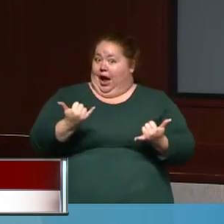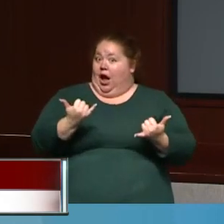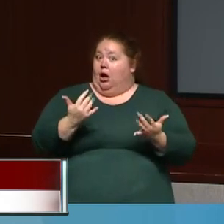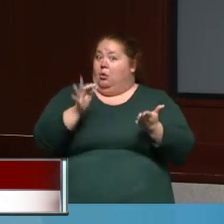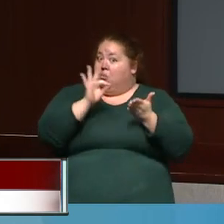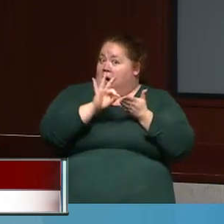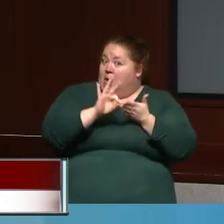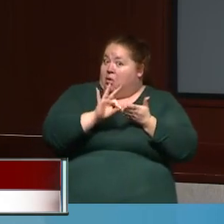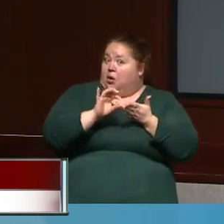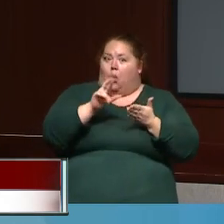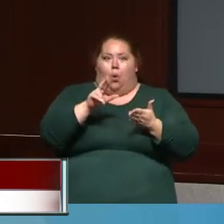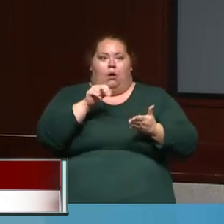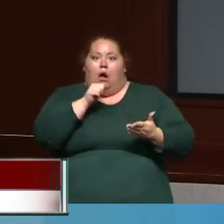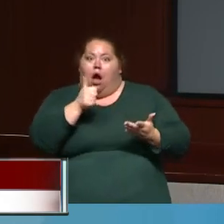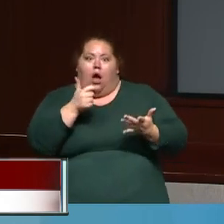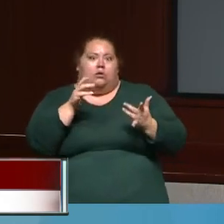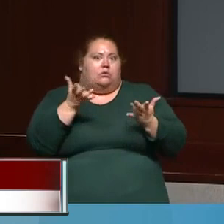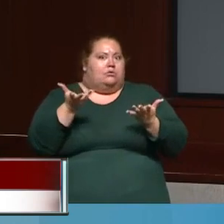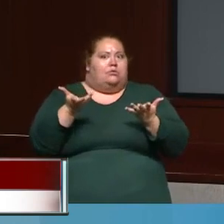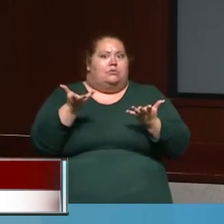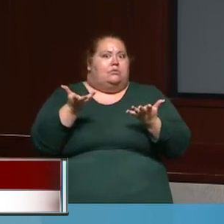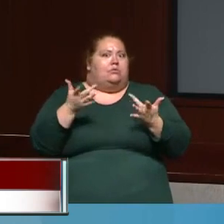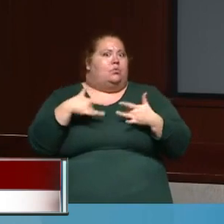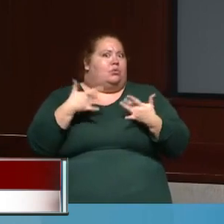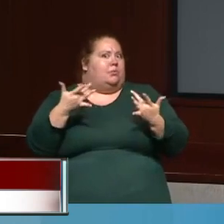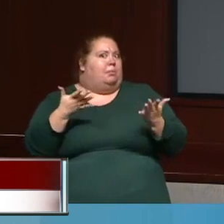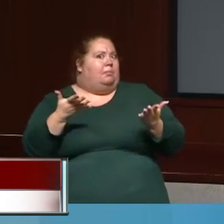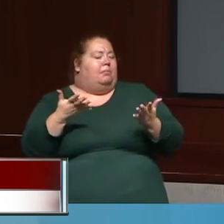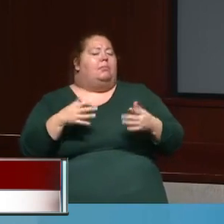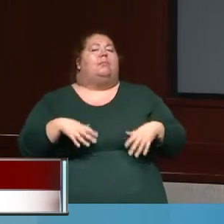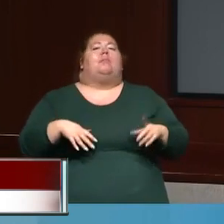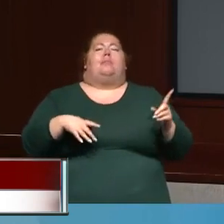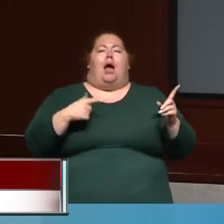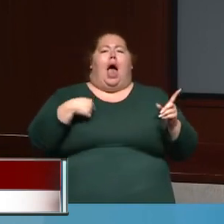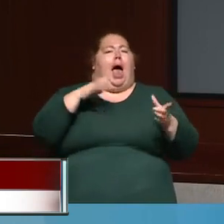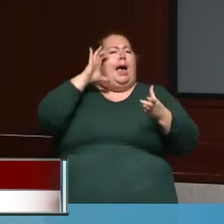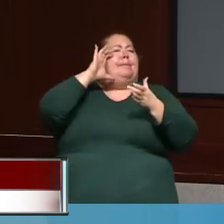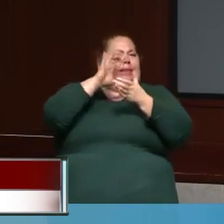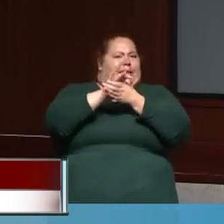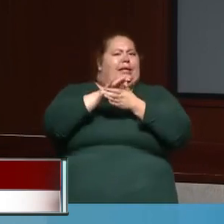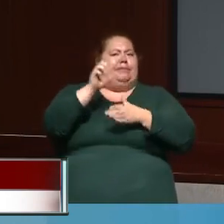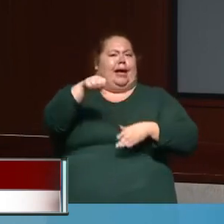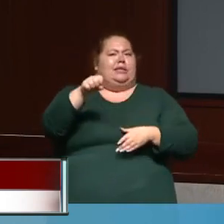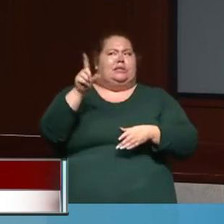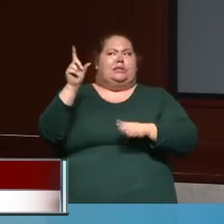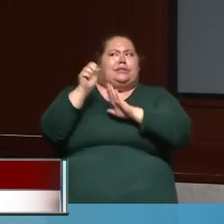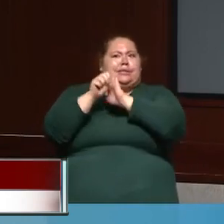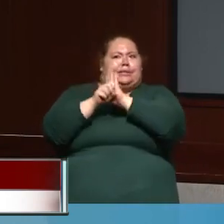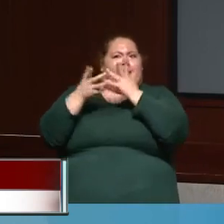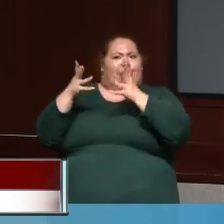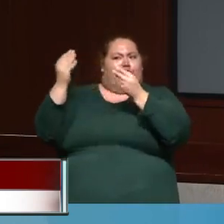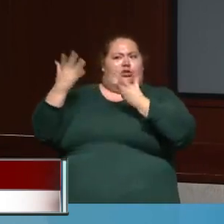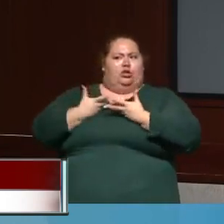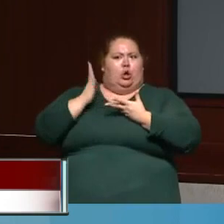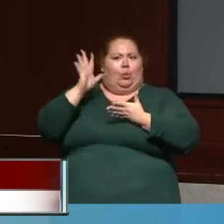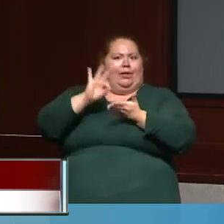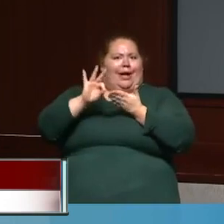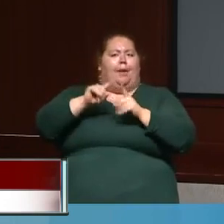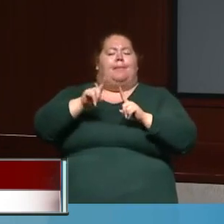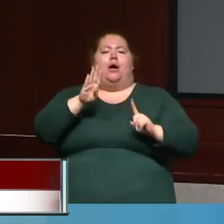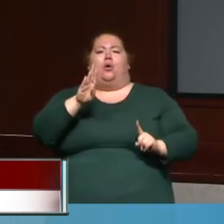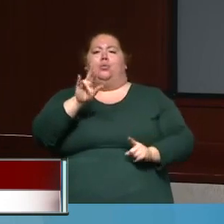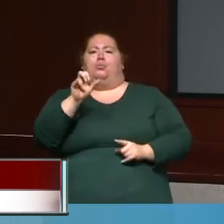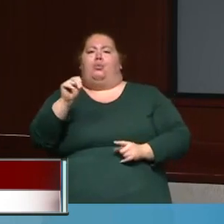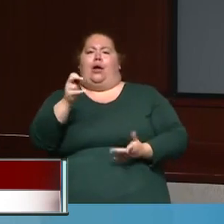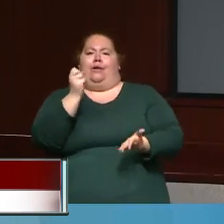with that? Yeah, I believe we have a commitment from the state that those will start being counted, but I'll have Bryn respond to that specifically.